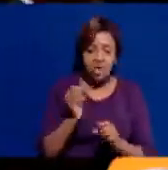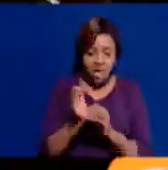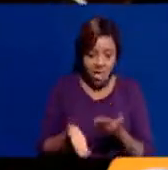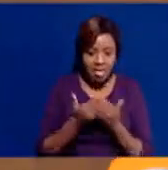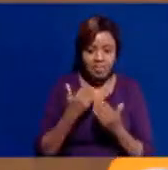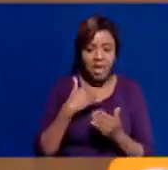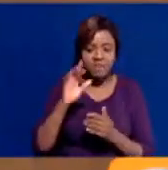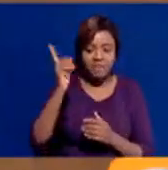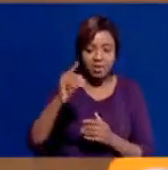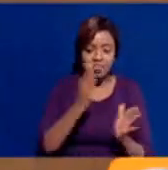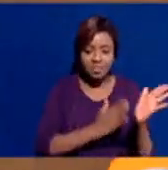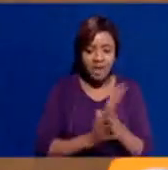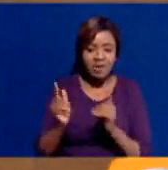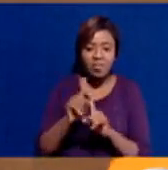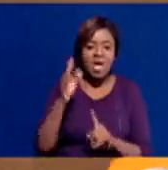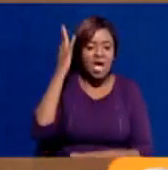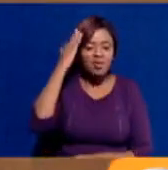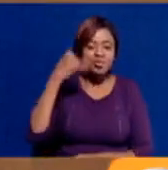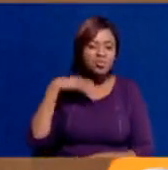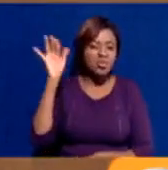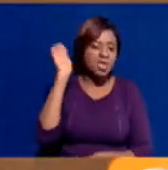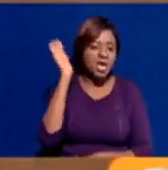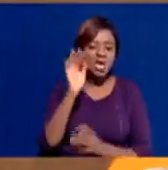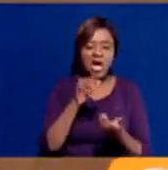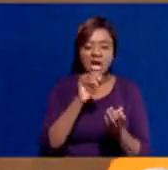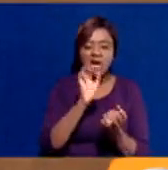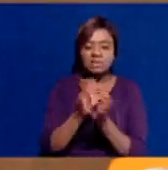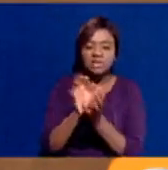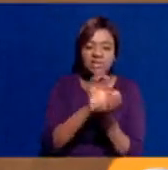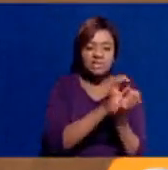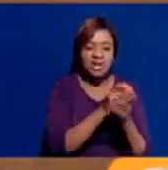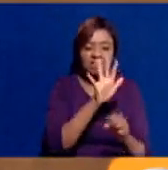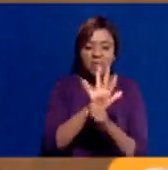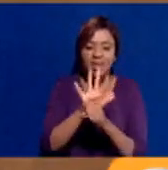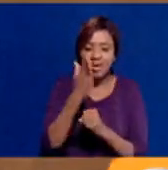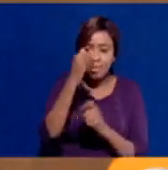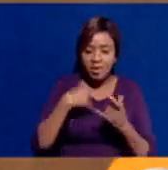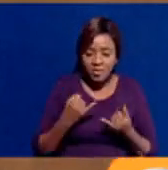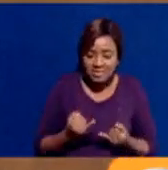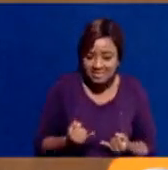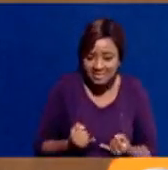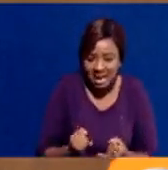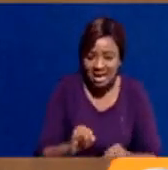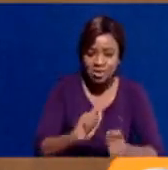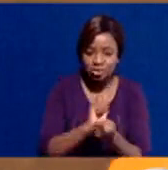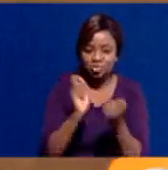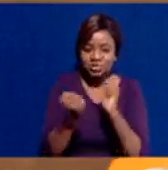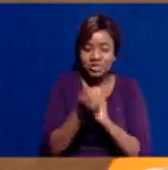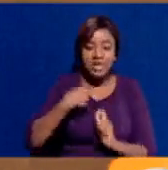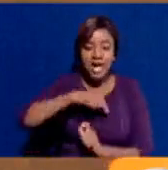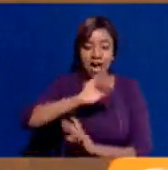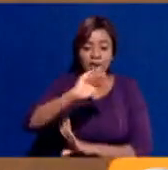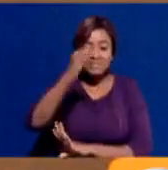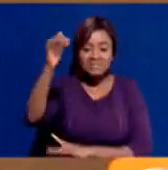of order. Najua umesikia kuna siasa mingi Nairobi kwa sababu tunajaribu a new vision. Our city cannot